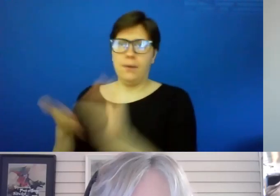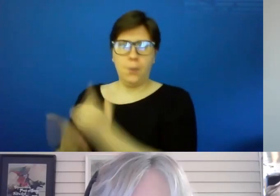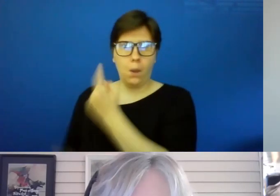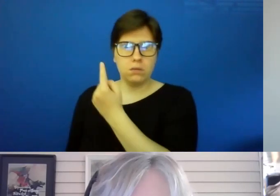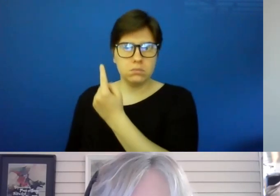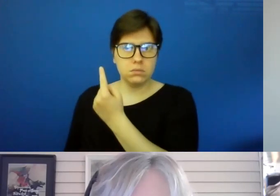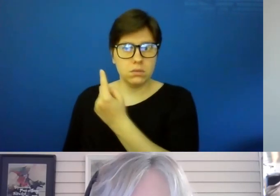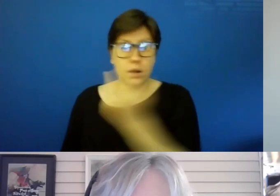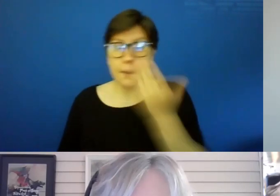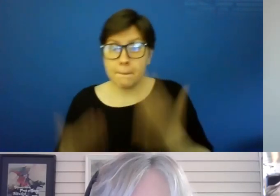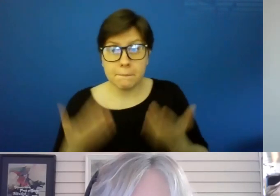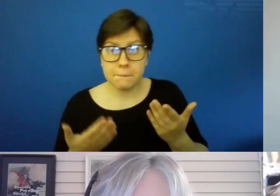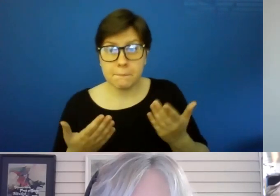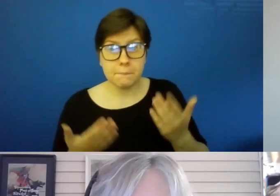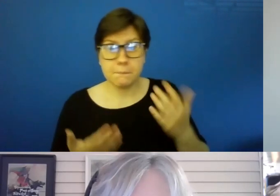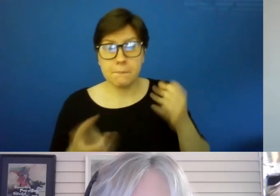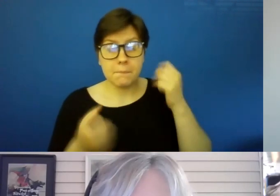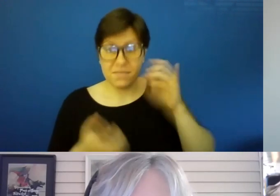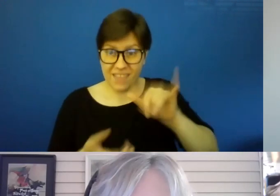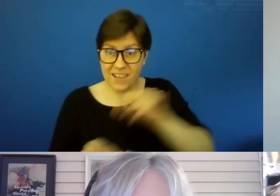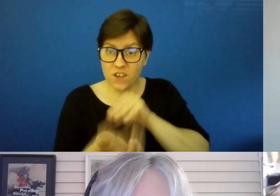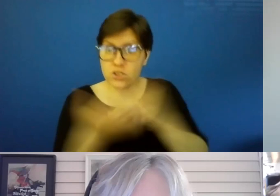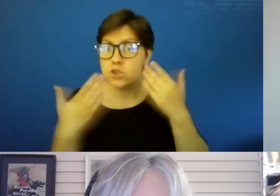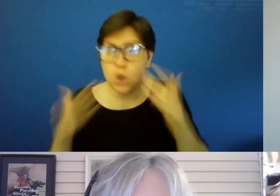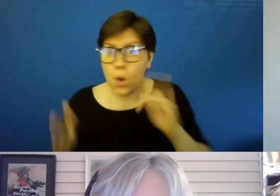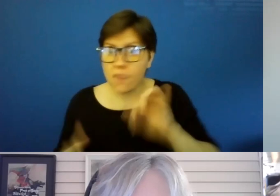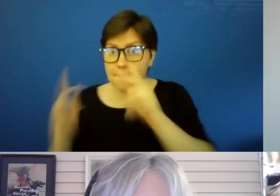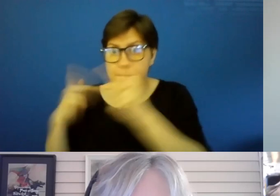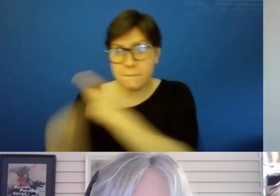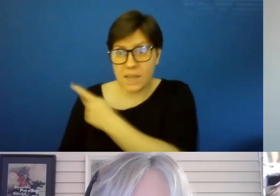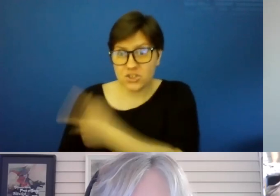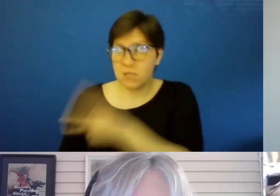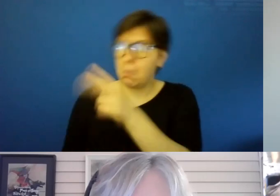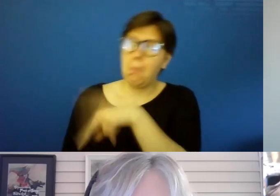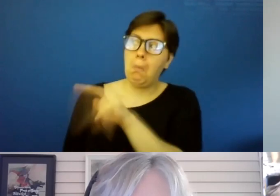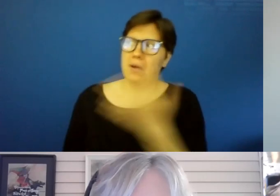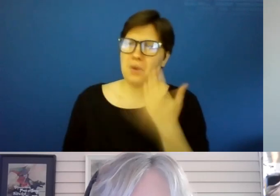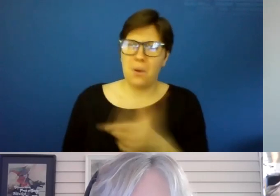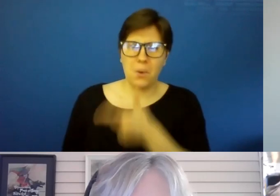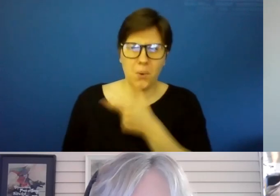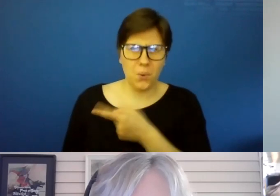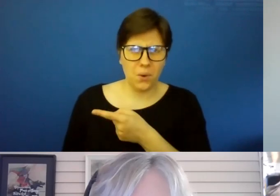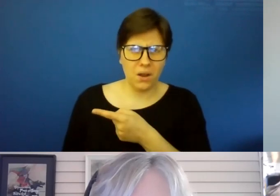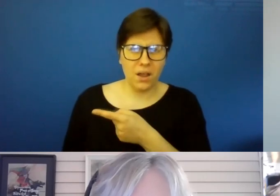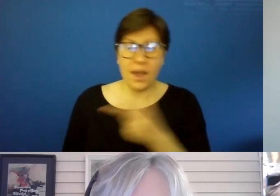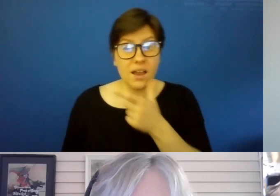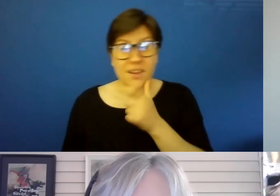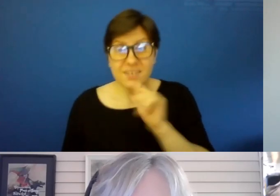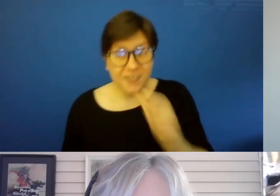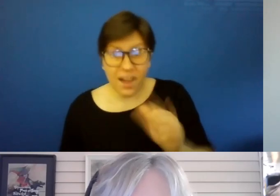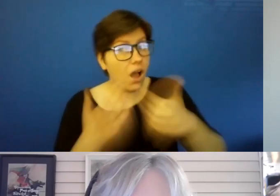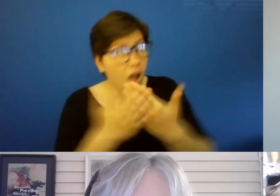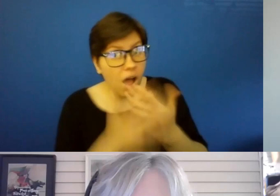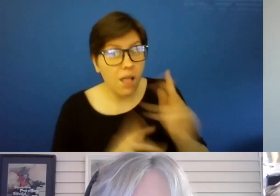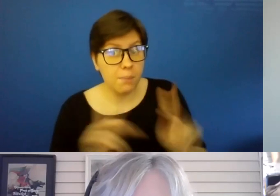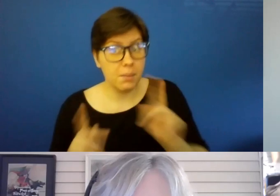for 0 weeks? And remember again that not all the people are dying. He says they have to